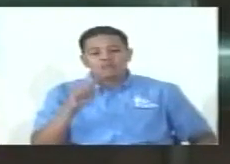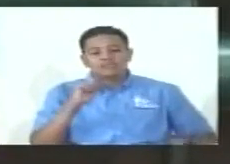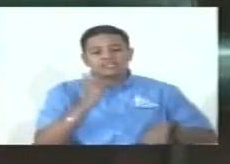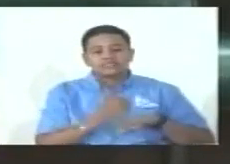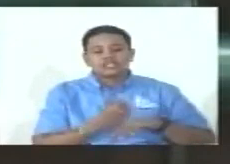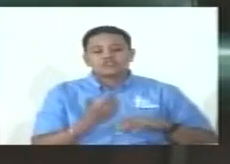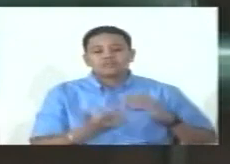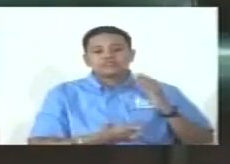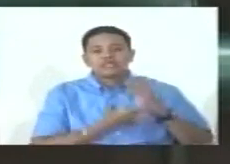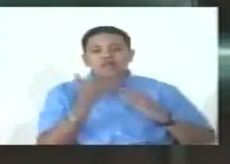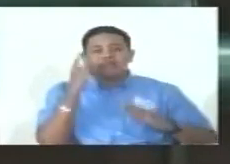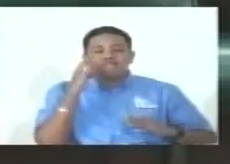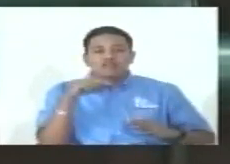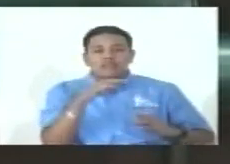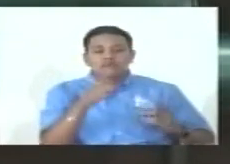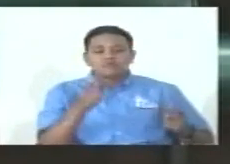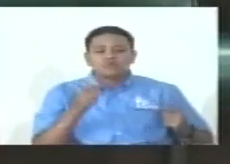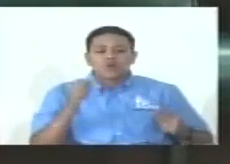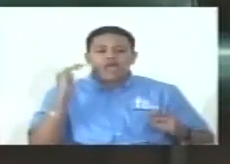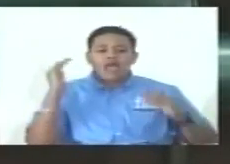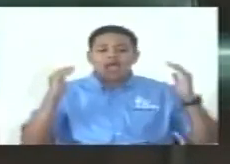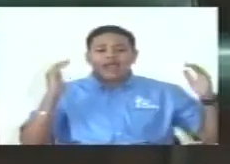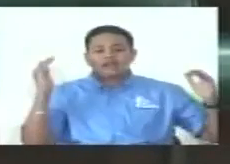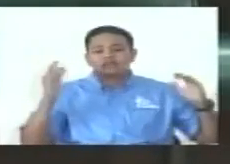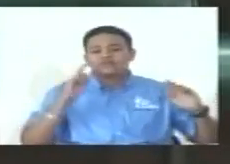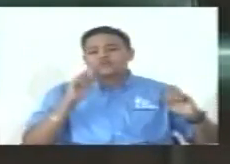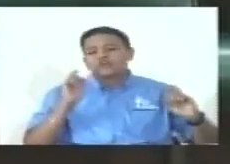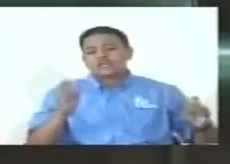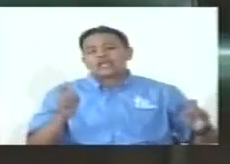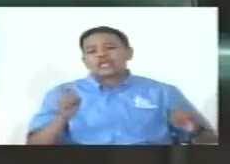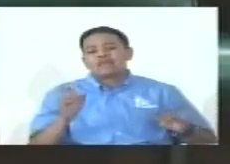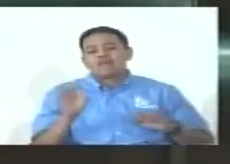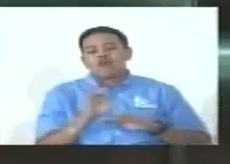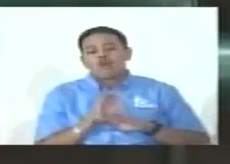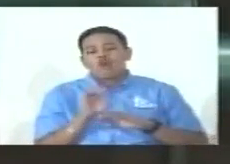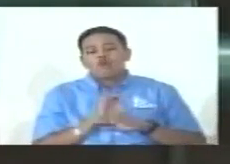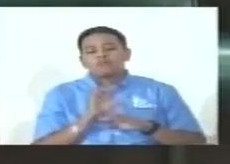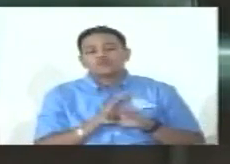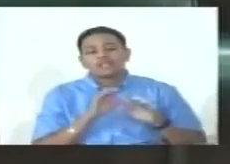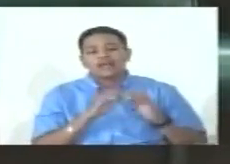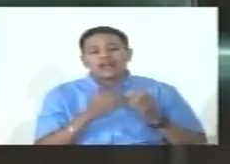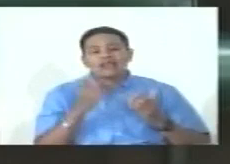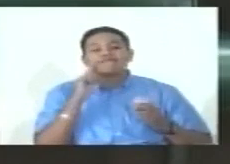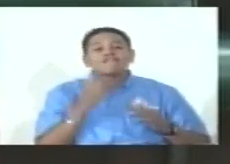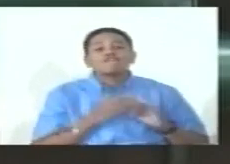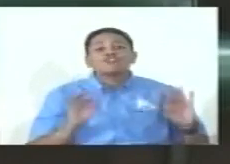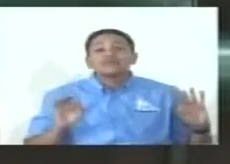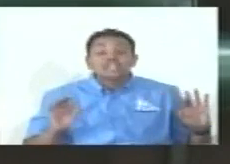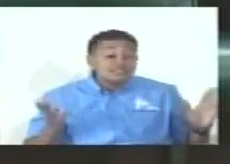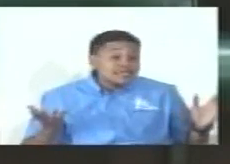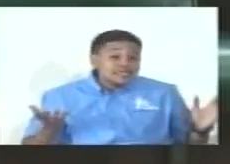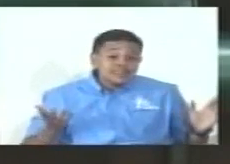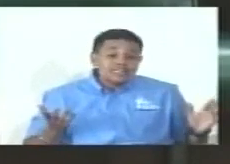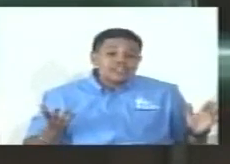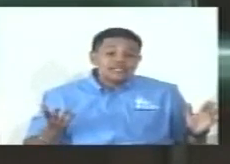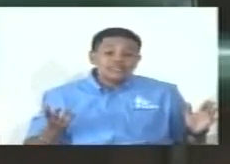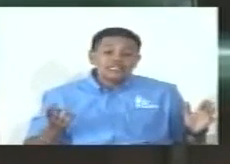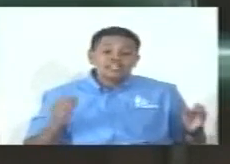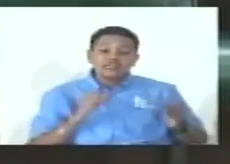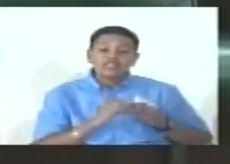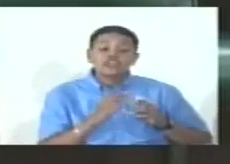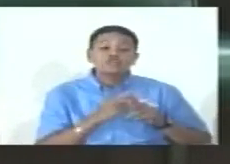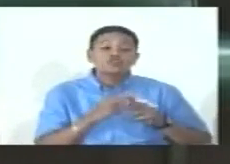them. Adults were given computer classes for free. And in very short